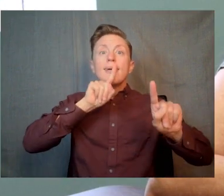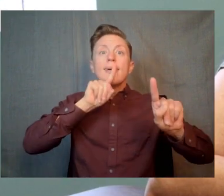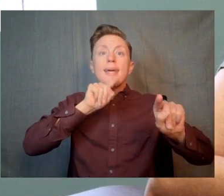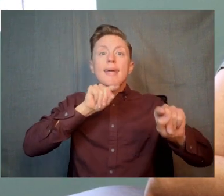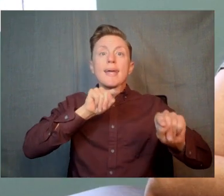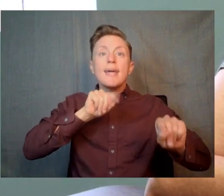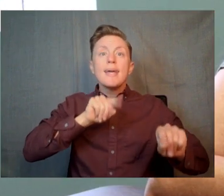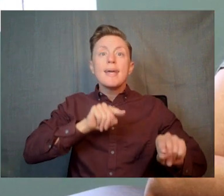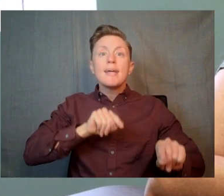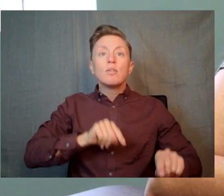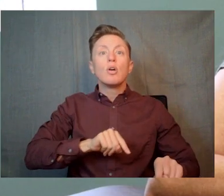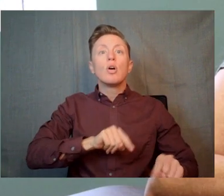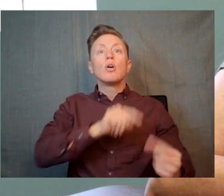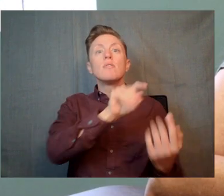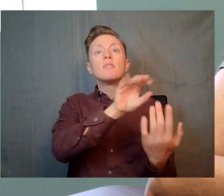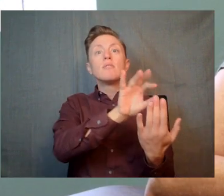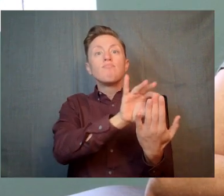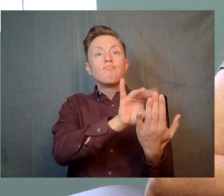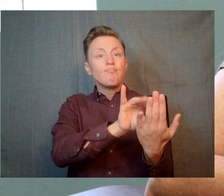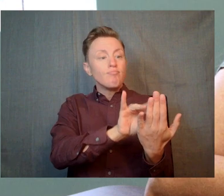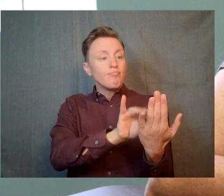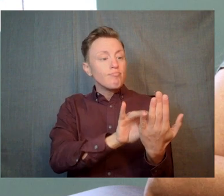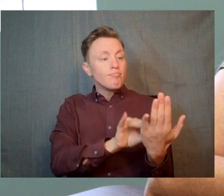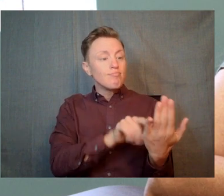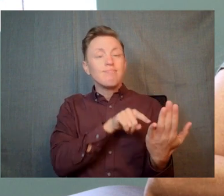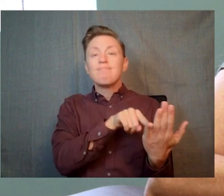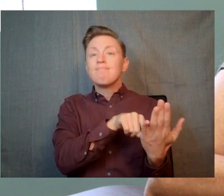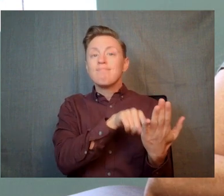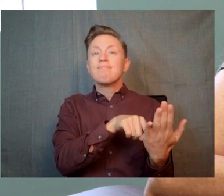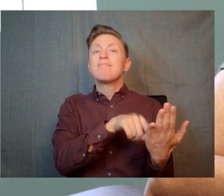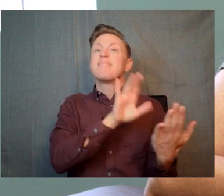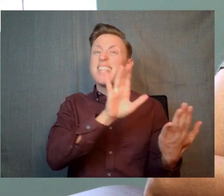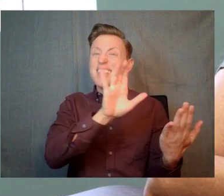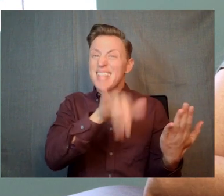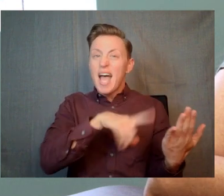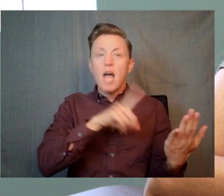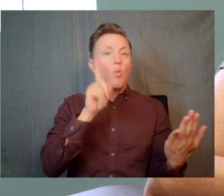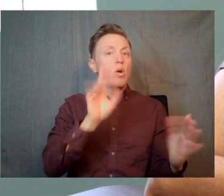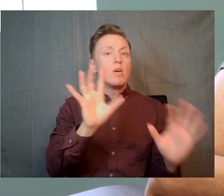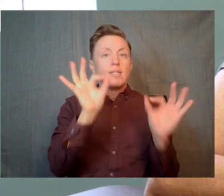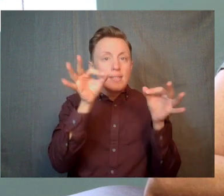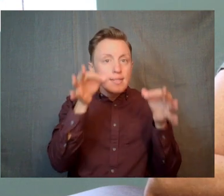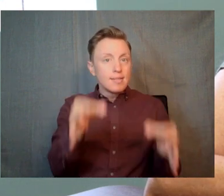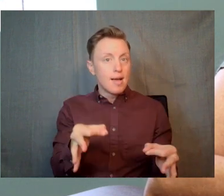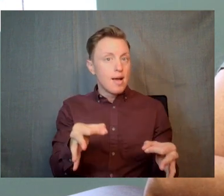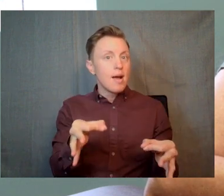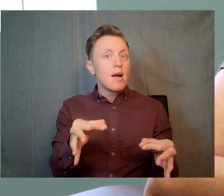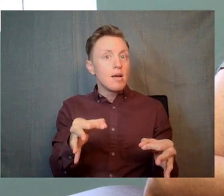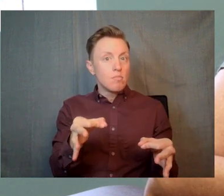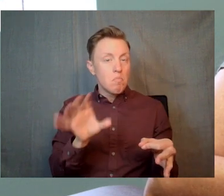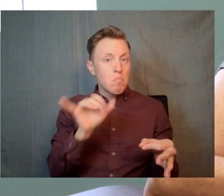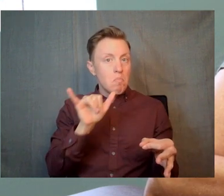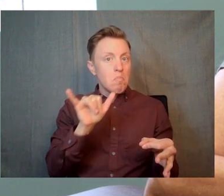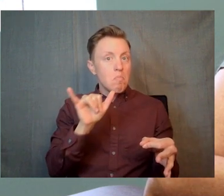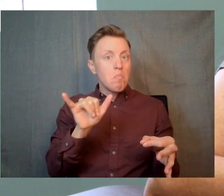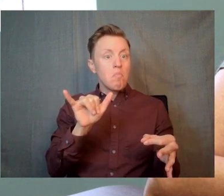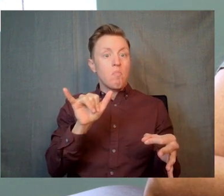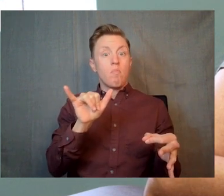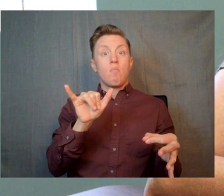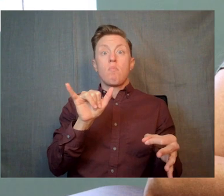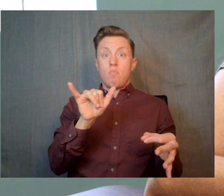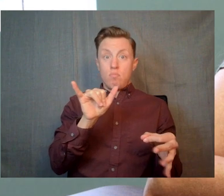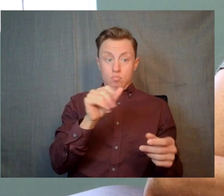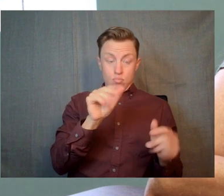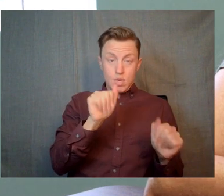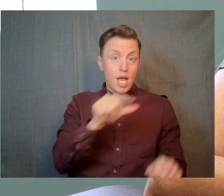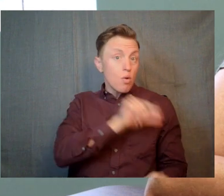you provide to the assessment questions determine not only